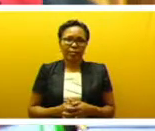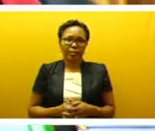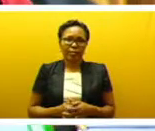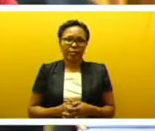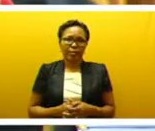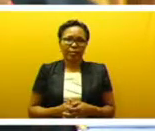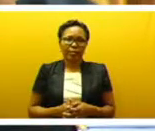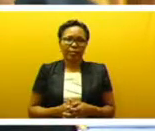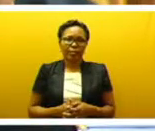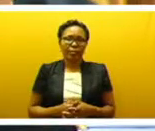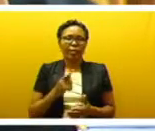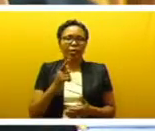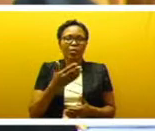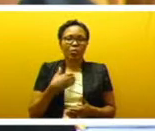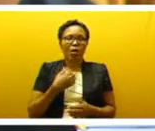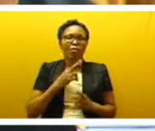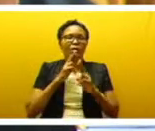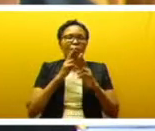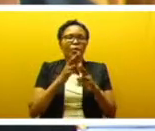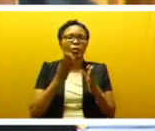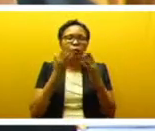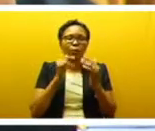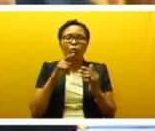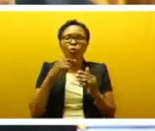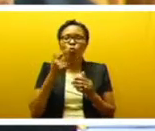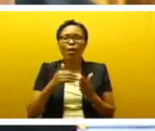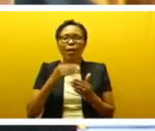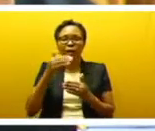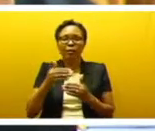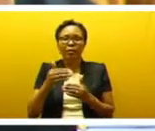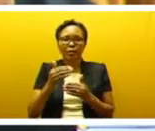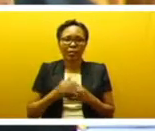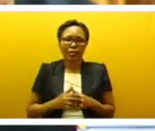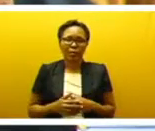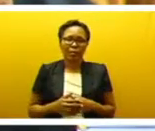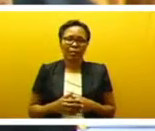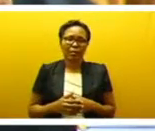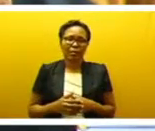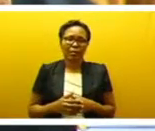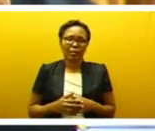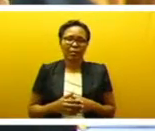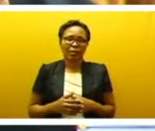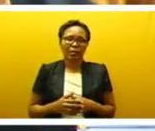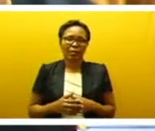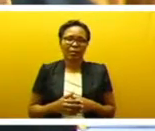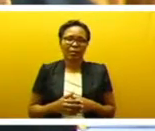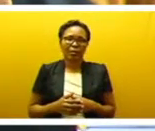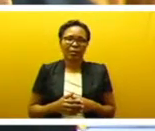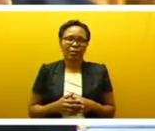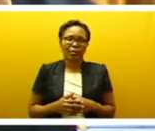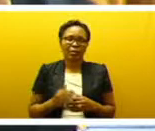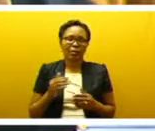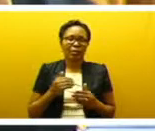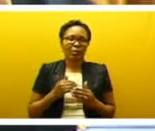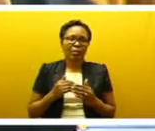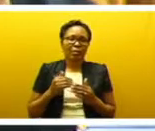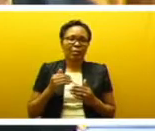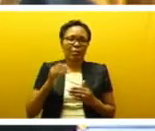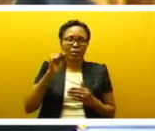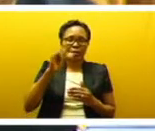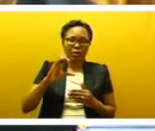You have responded. So who was next? It was, I think, Senior Counsel Jan Mohammed was